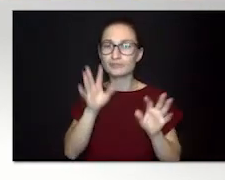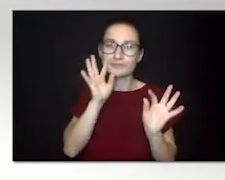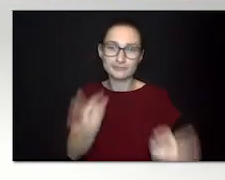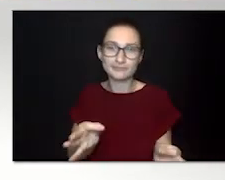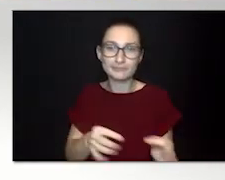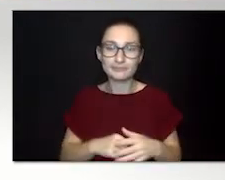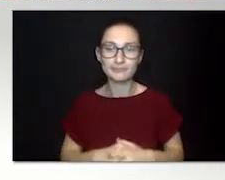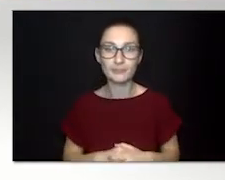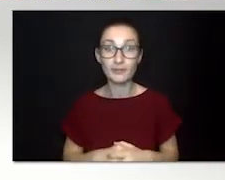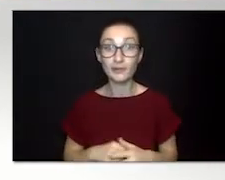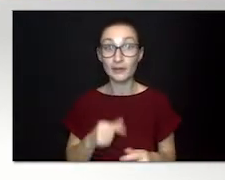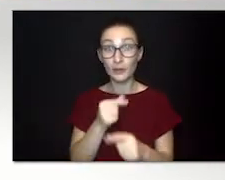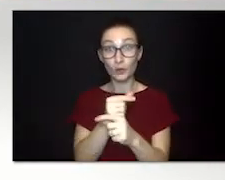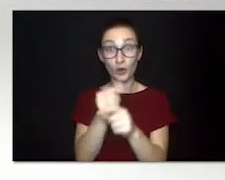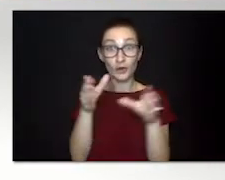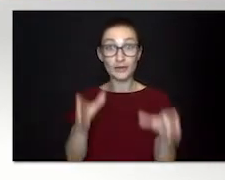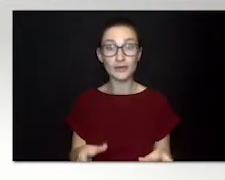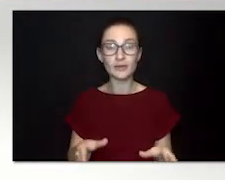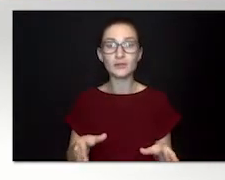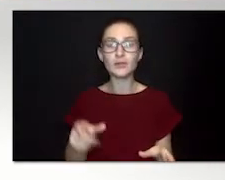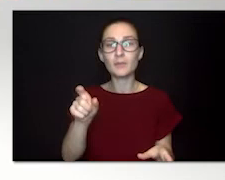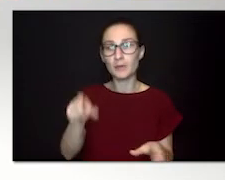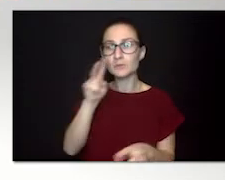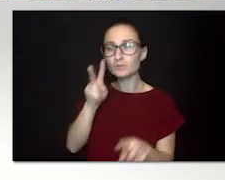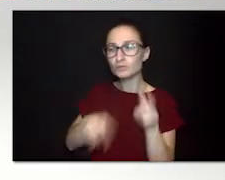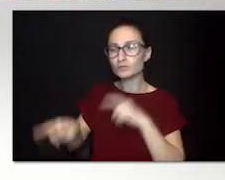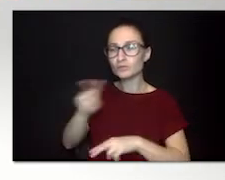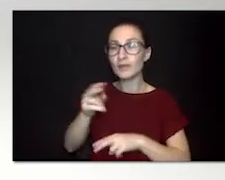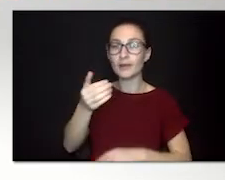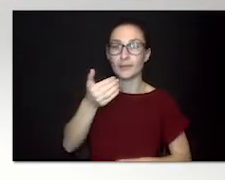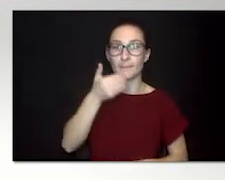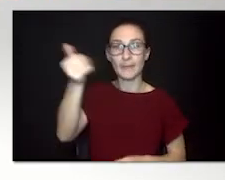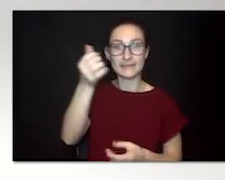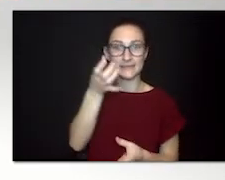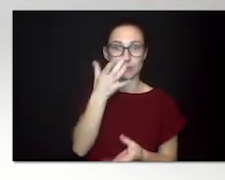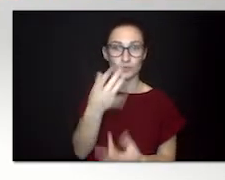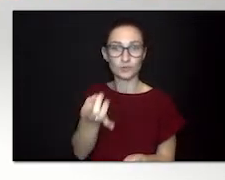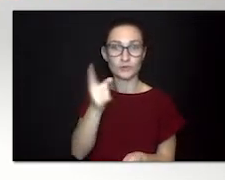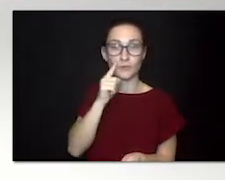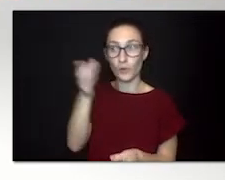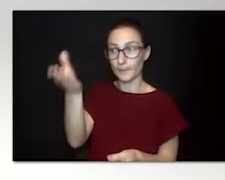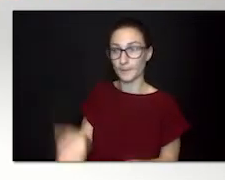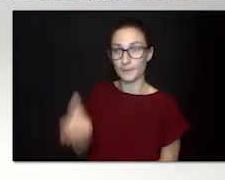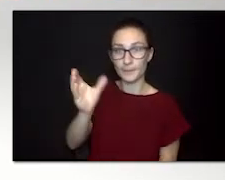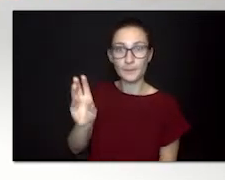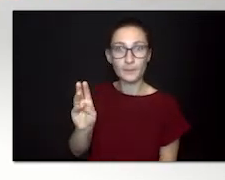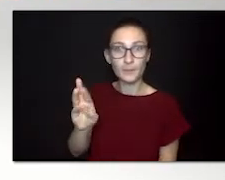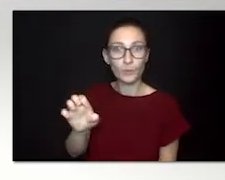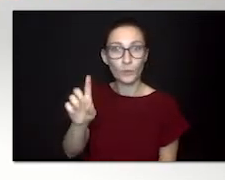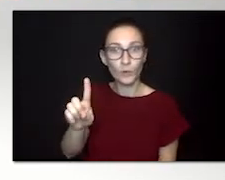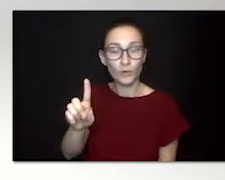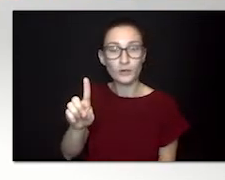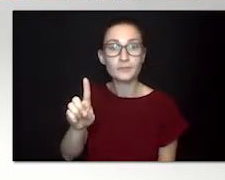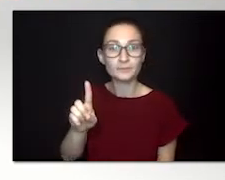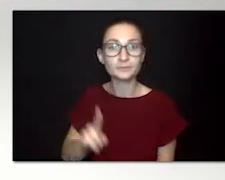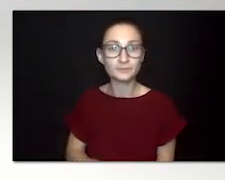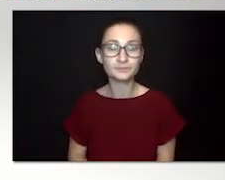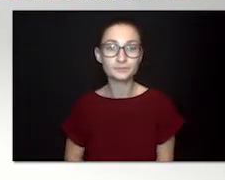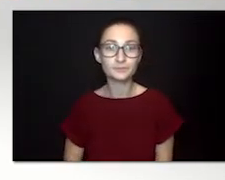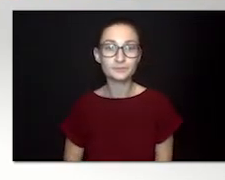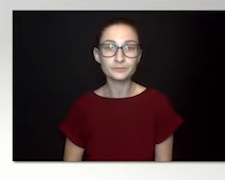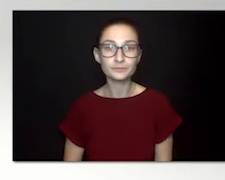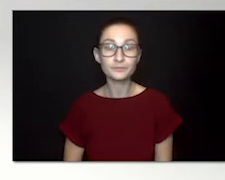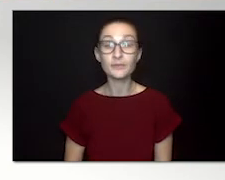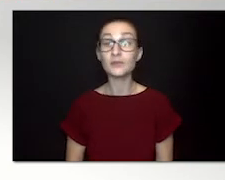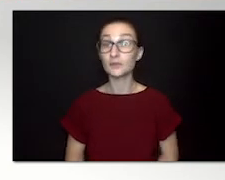qualified. Because a guardian has to look out for the best interest of the ward. So it's a fiduciary responsibility for you to actually make sure